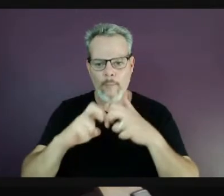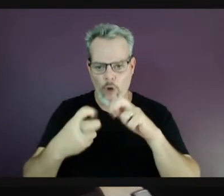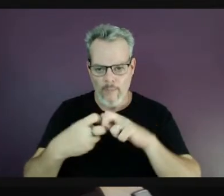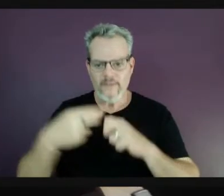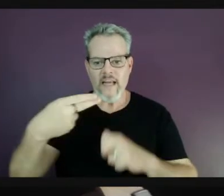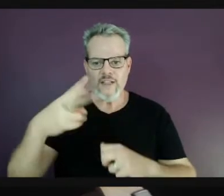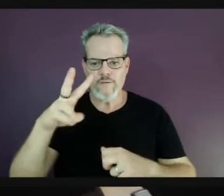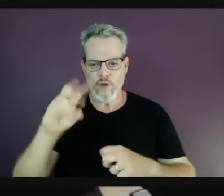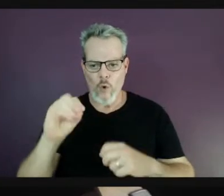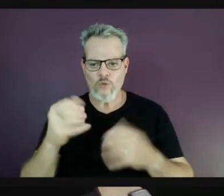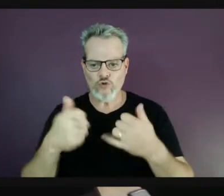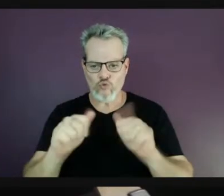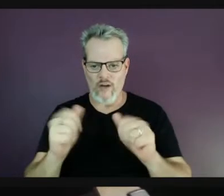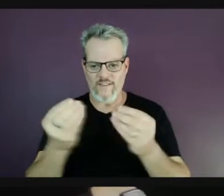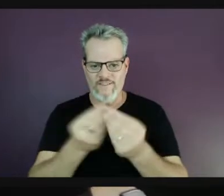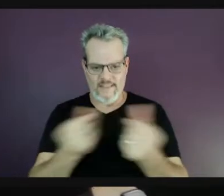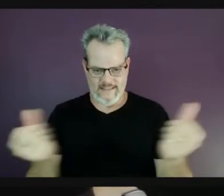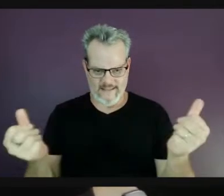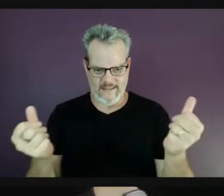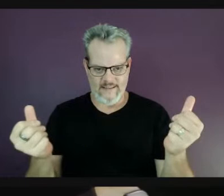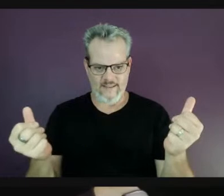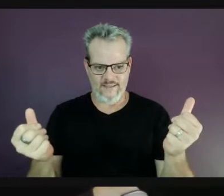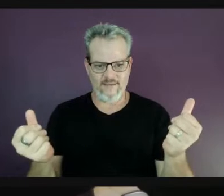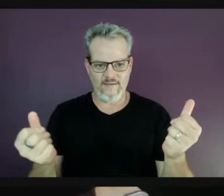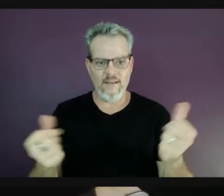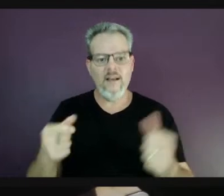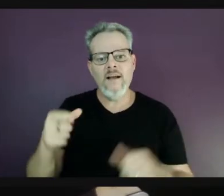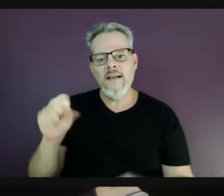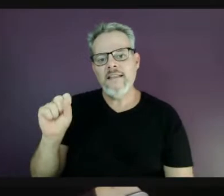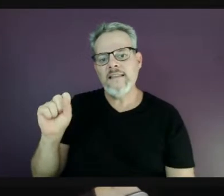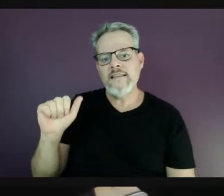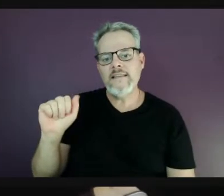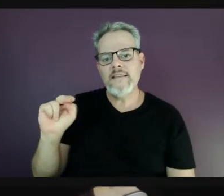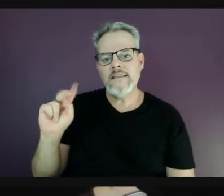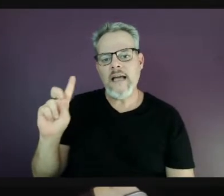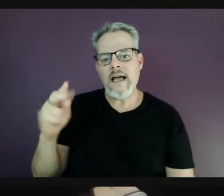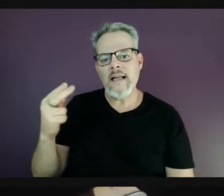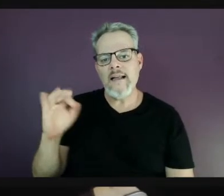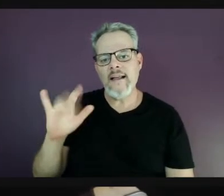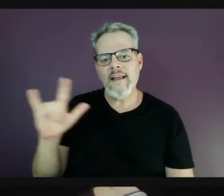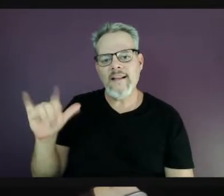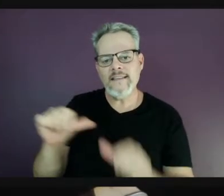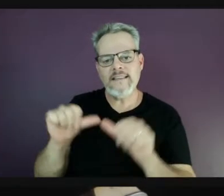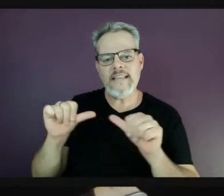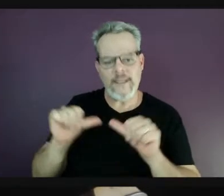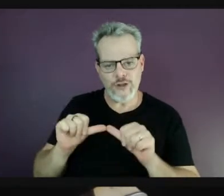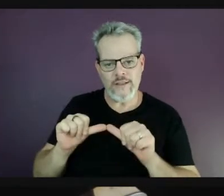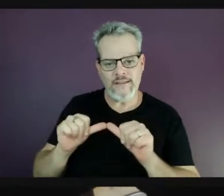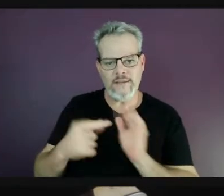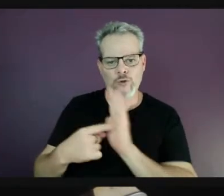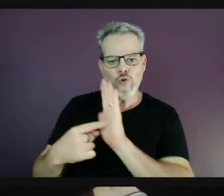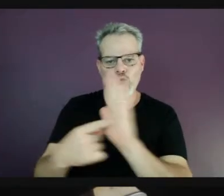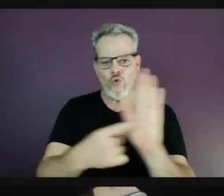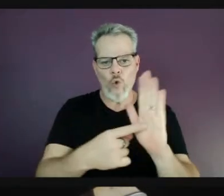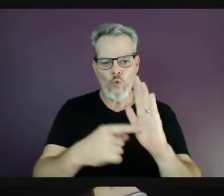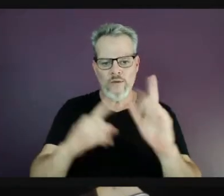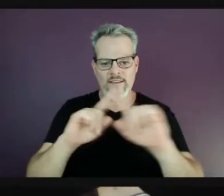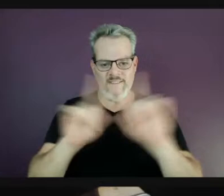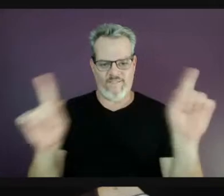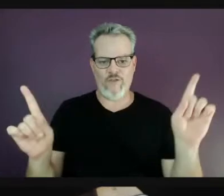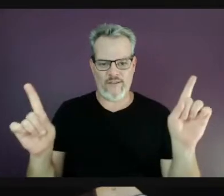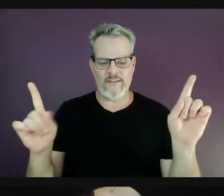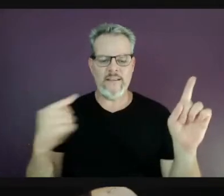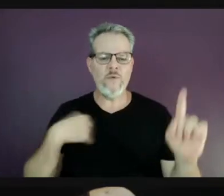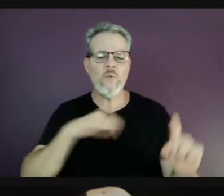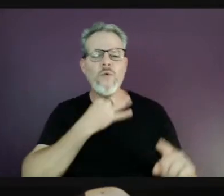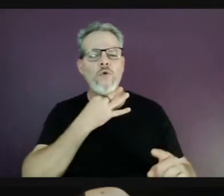resolve. So this is a Sand Hill station, what we'll look at here in a minute again. That shows that offset that maybe was curious when we put